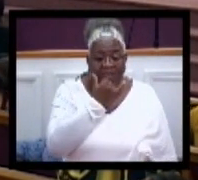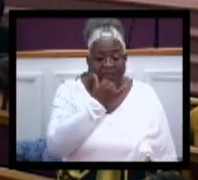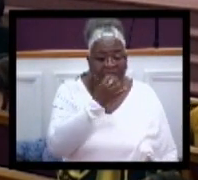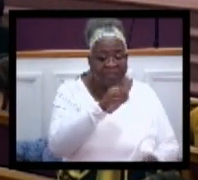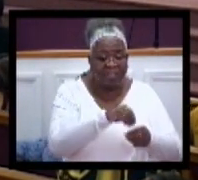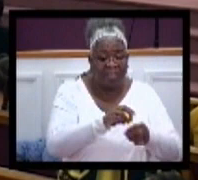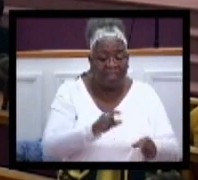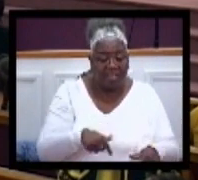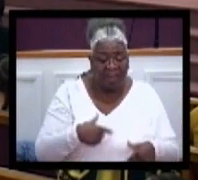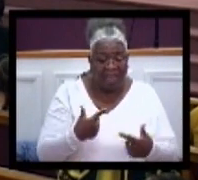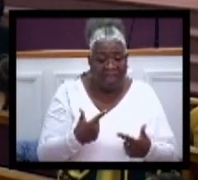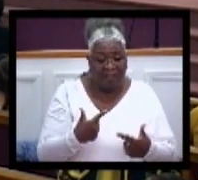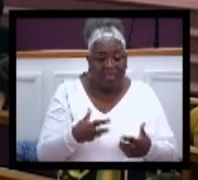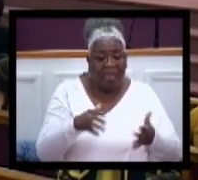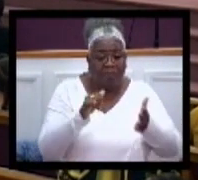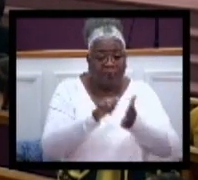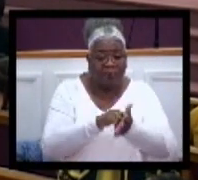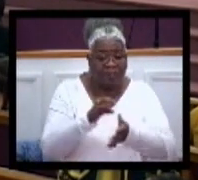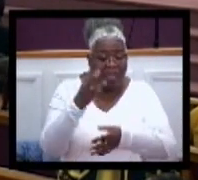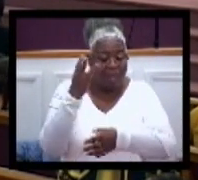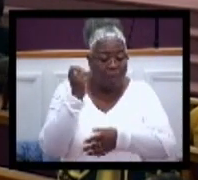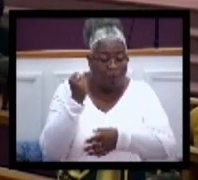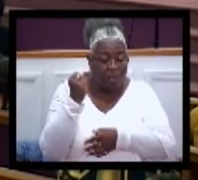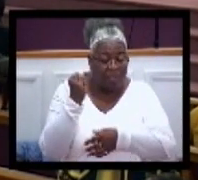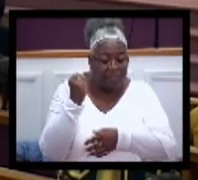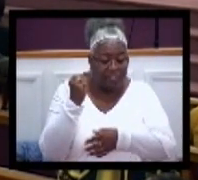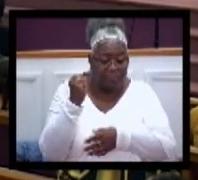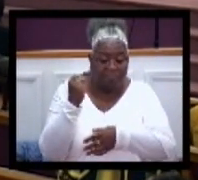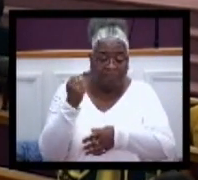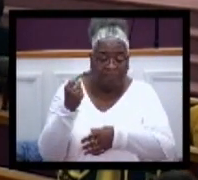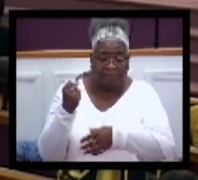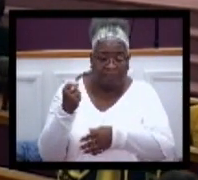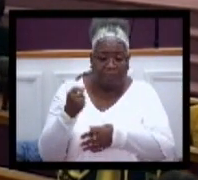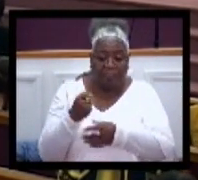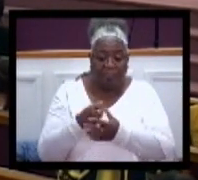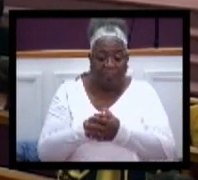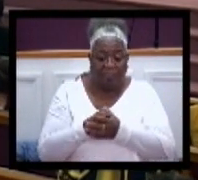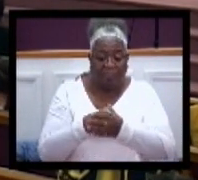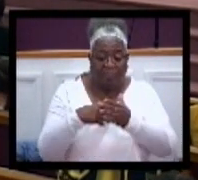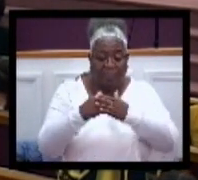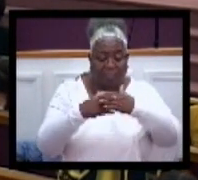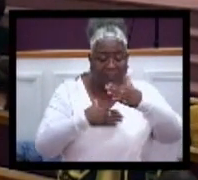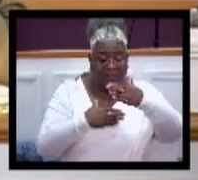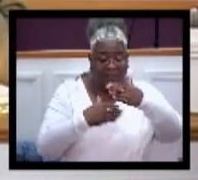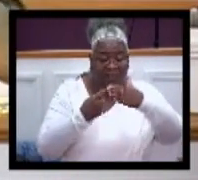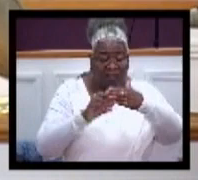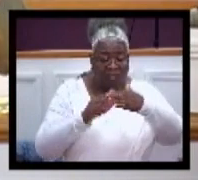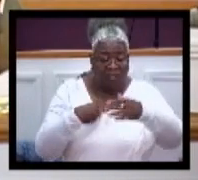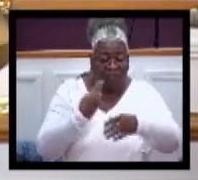life that were setbacks to us, that have